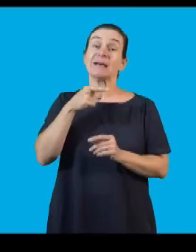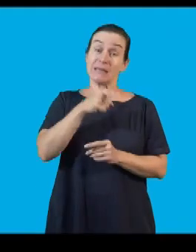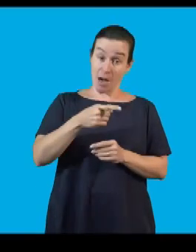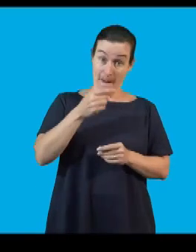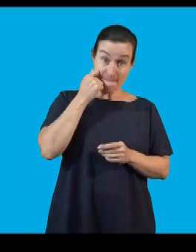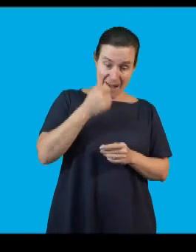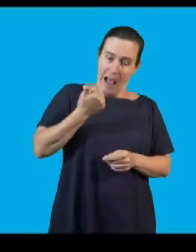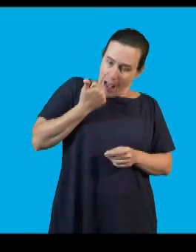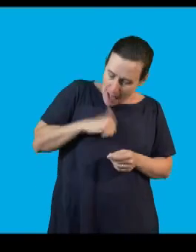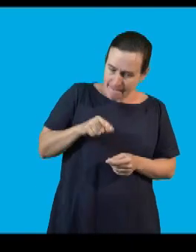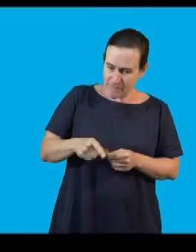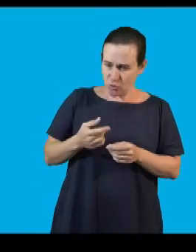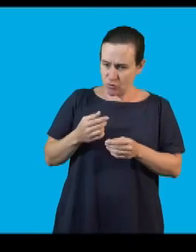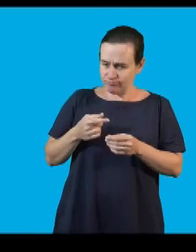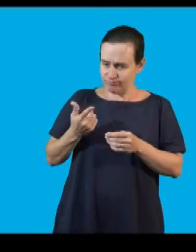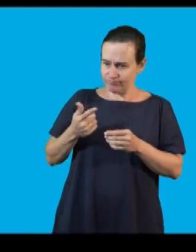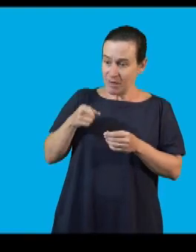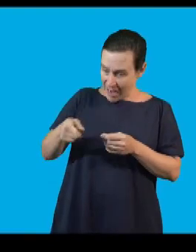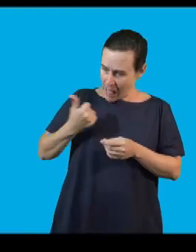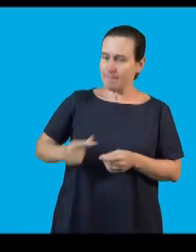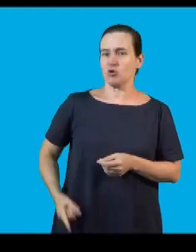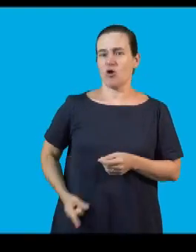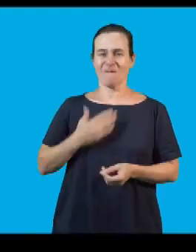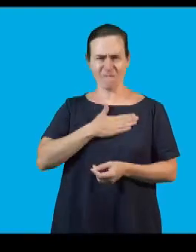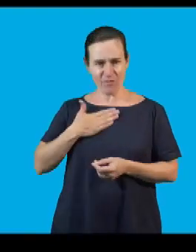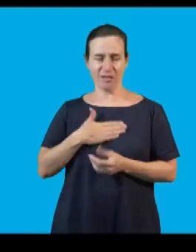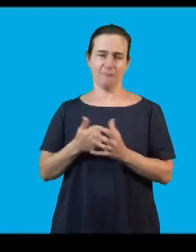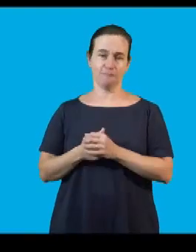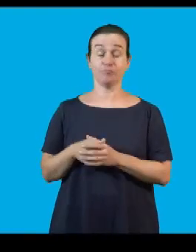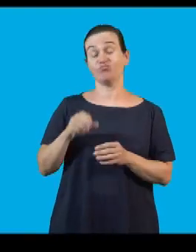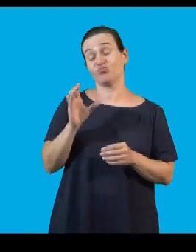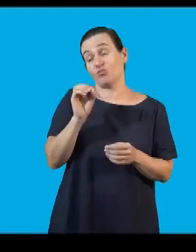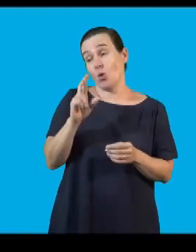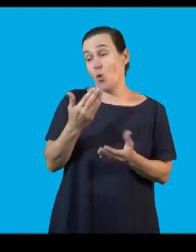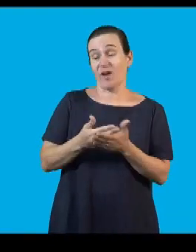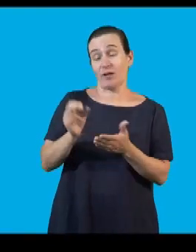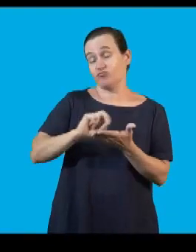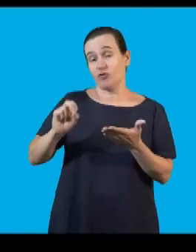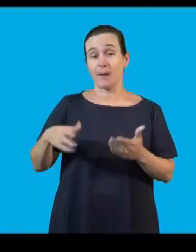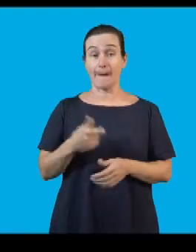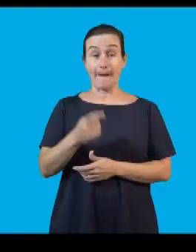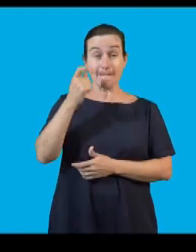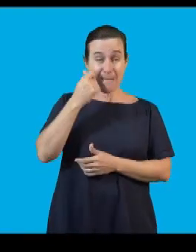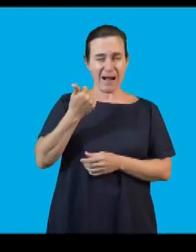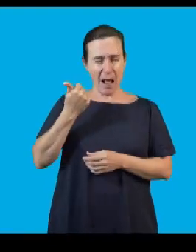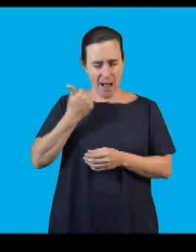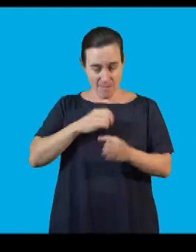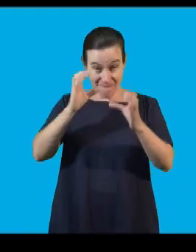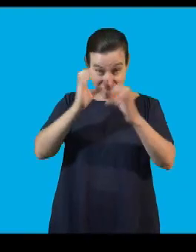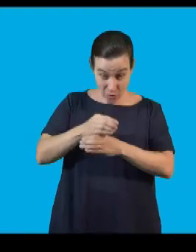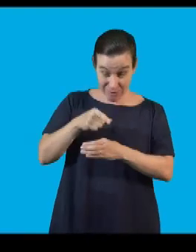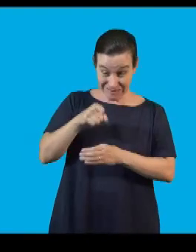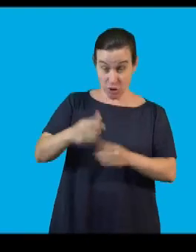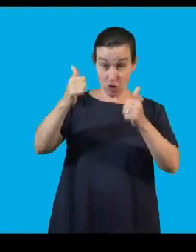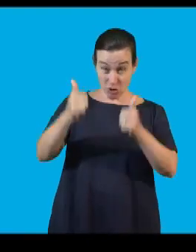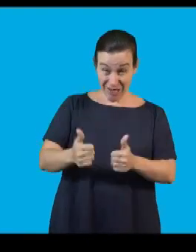this is what his owner wants to communicate to him, all right? Or, the man wants to emphasize to Fred that the chair